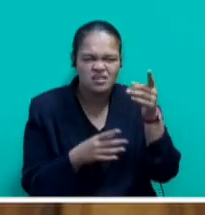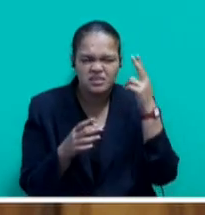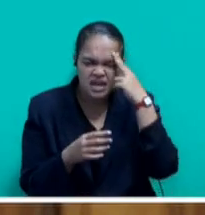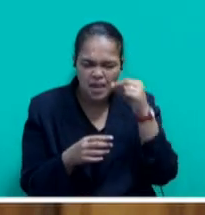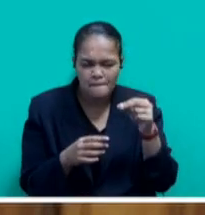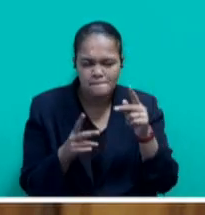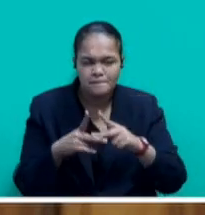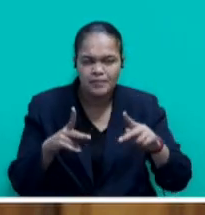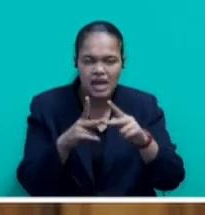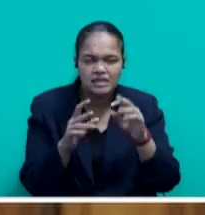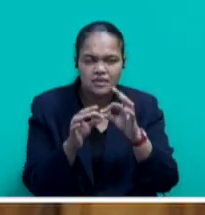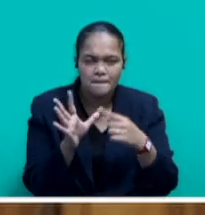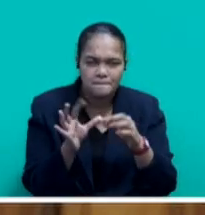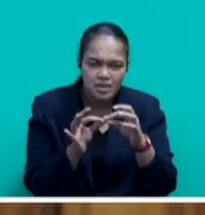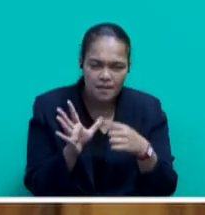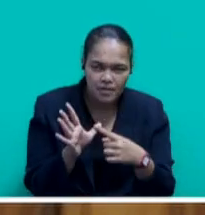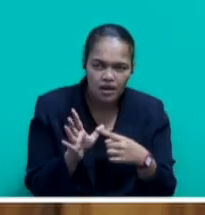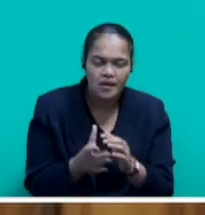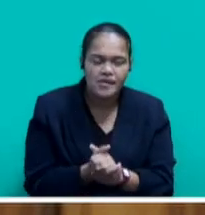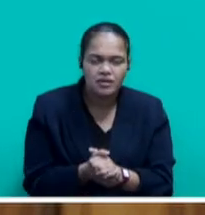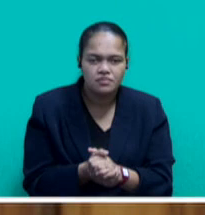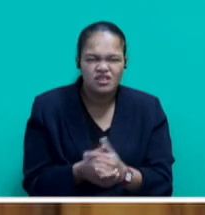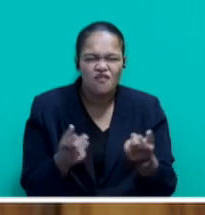initiate the process of formalizing